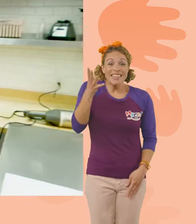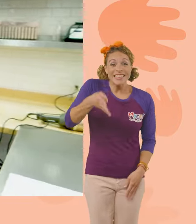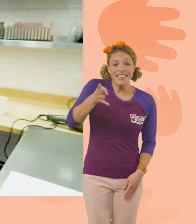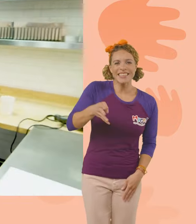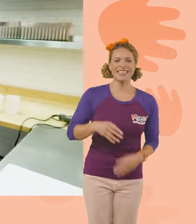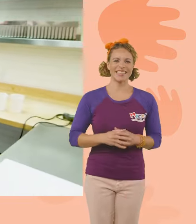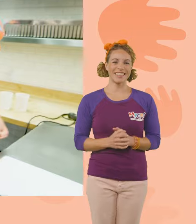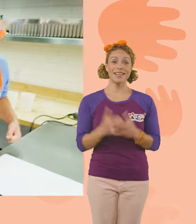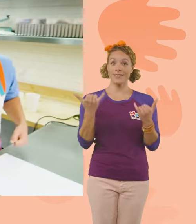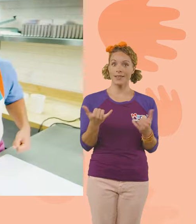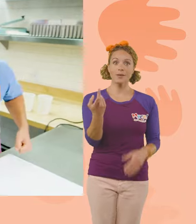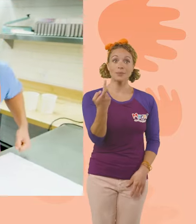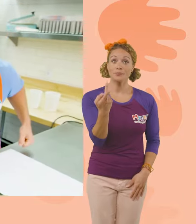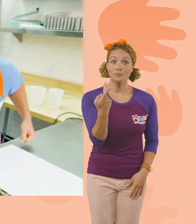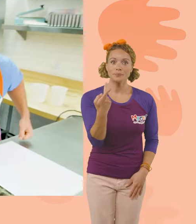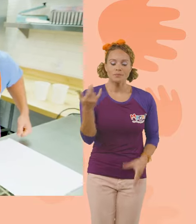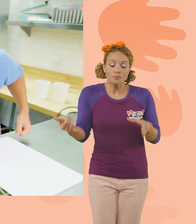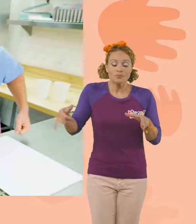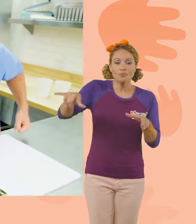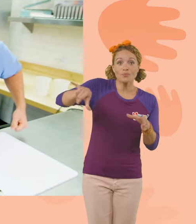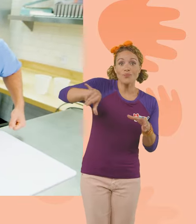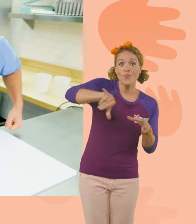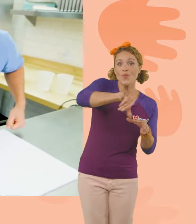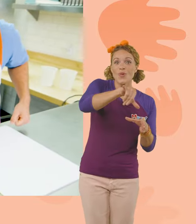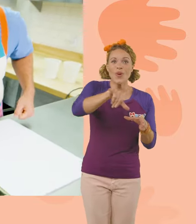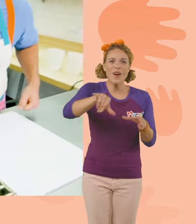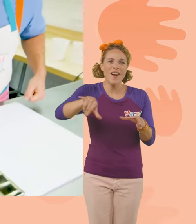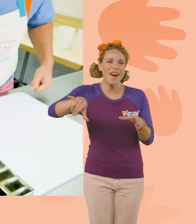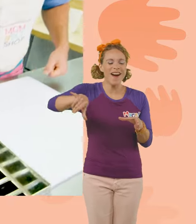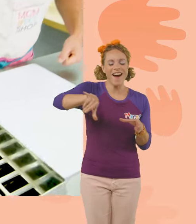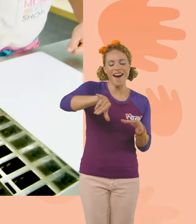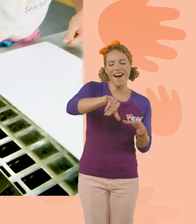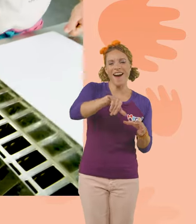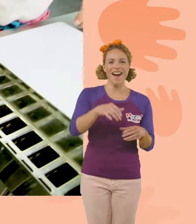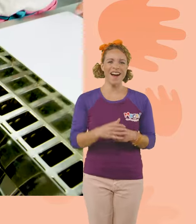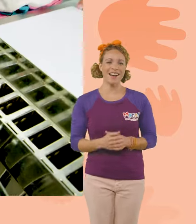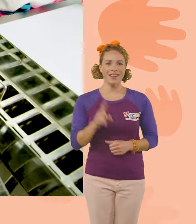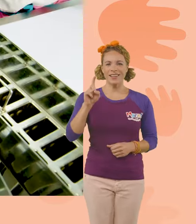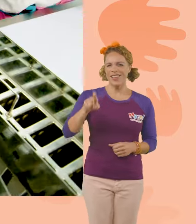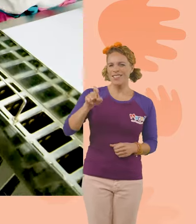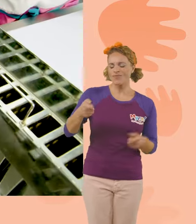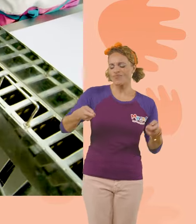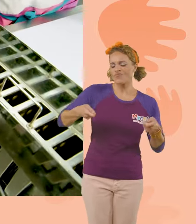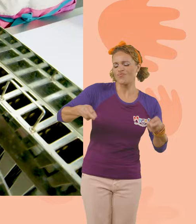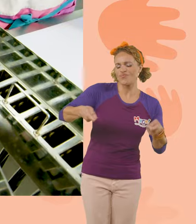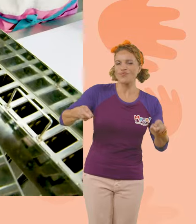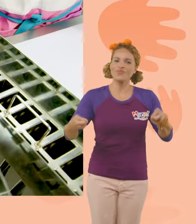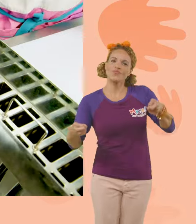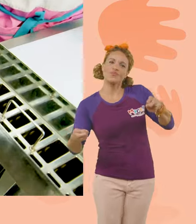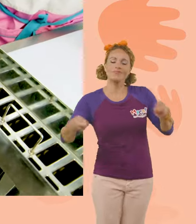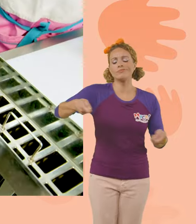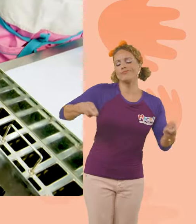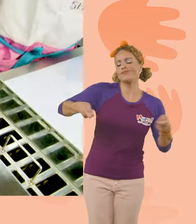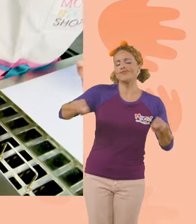tasting liquid. So now what we're gonna do is we're gonna pour it in. Oh. And then you kind of just have to feed it through.